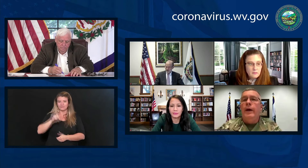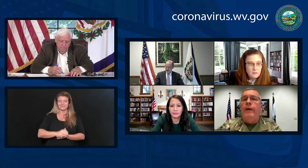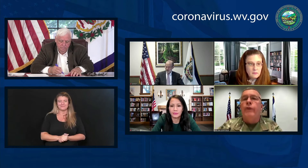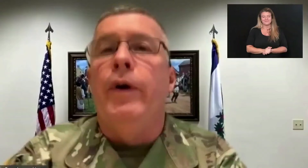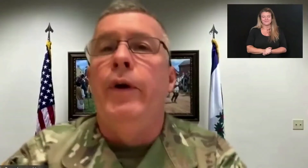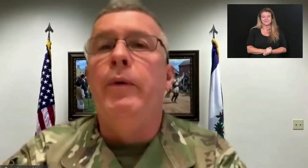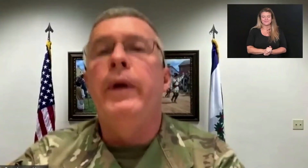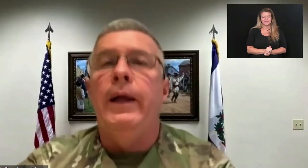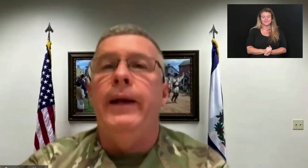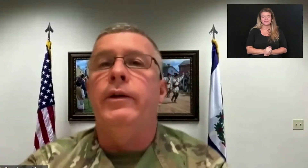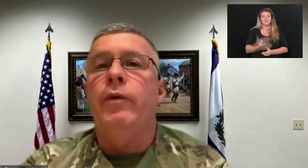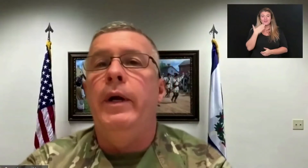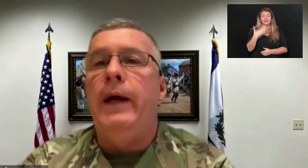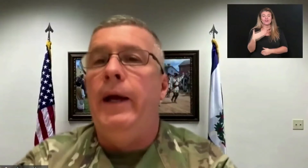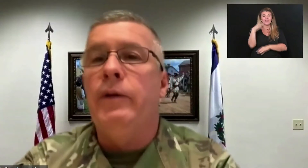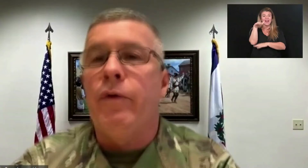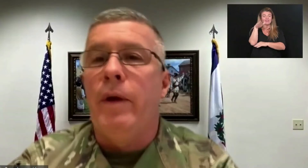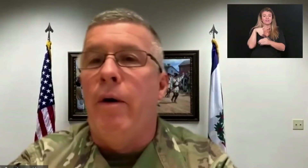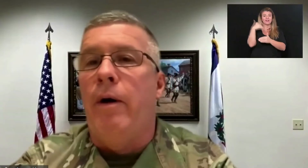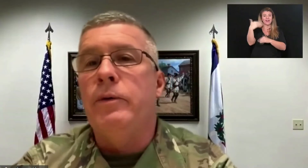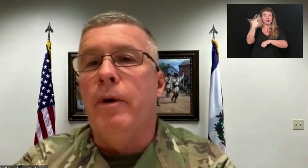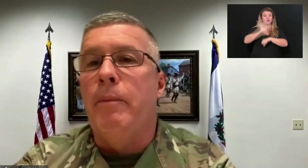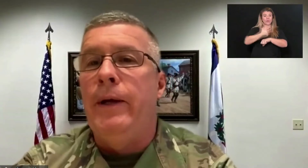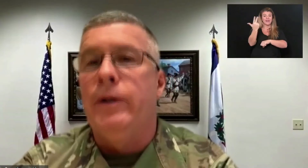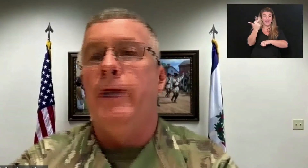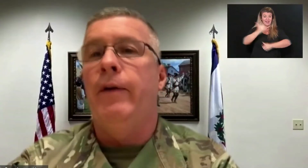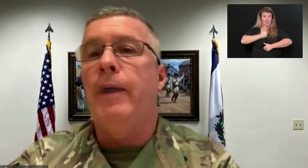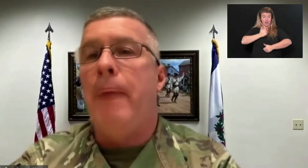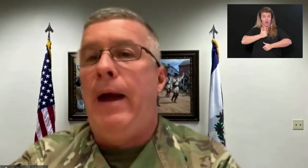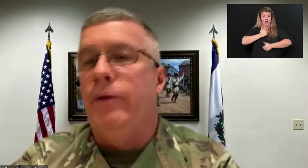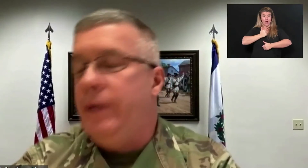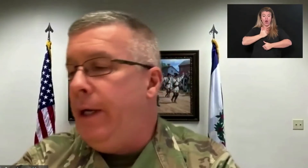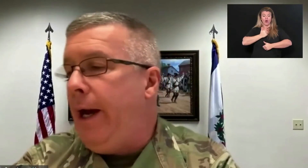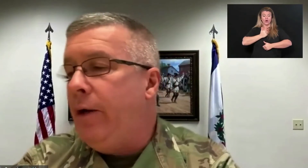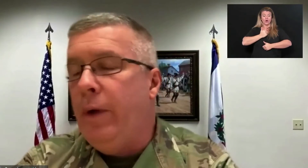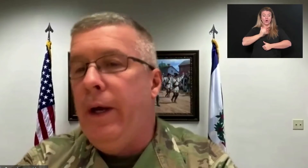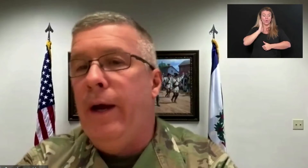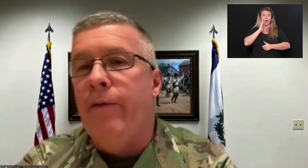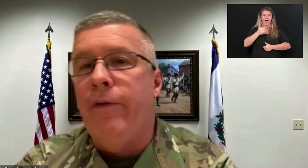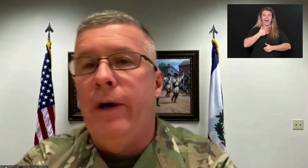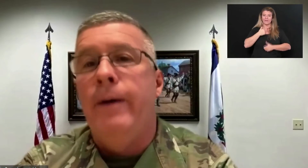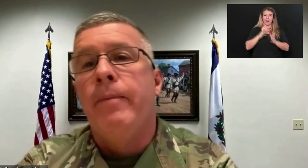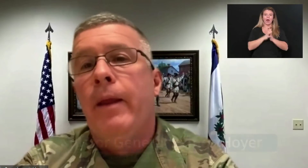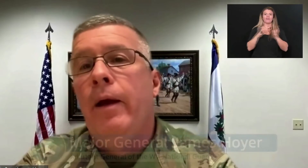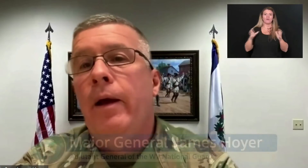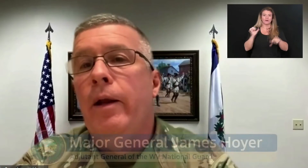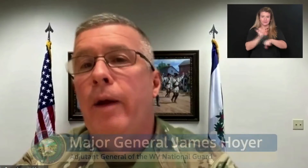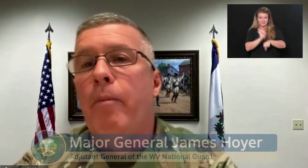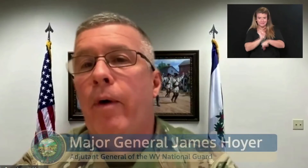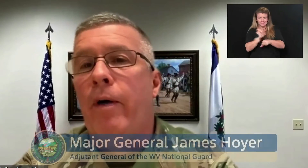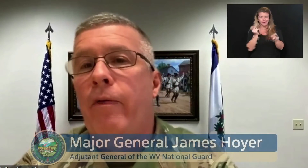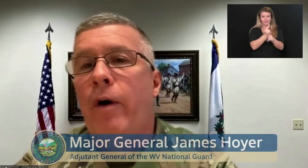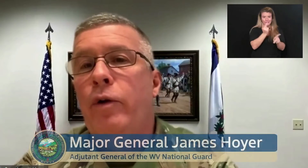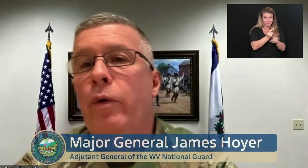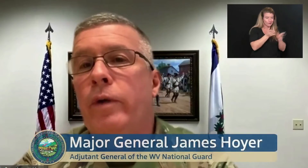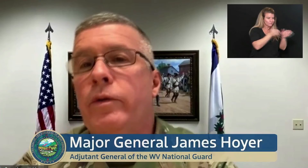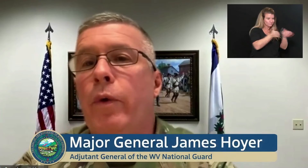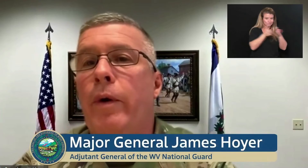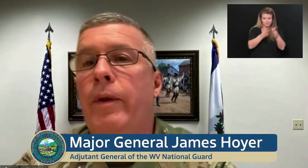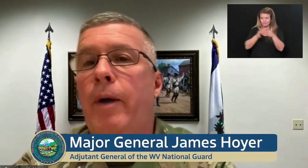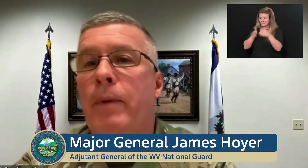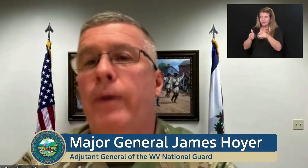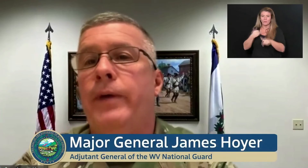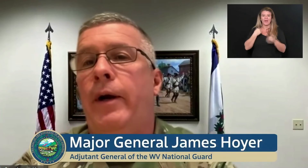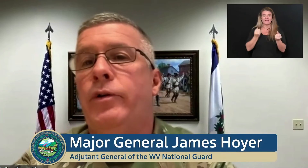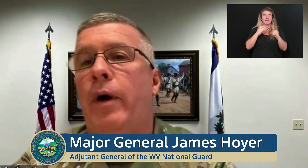Good afternoon. Next three days for the guard is going to be a significant balancing act. We have a number of our units